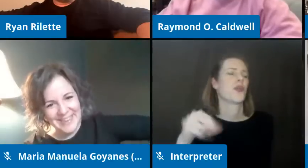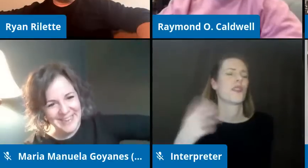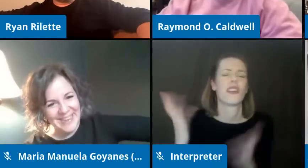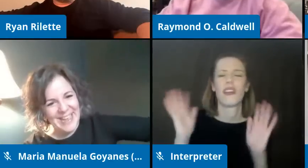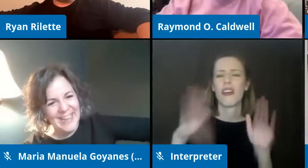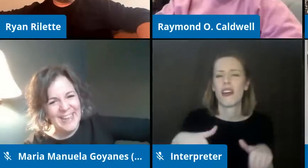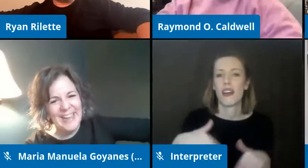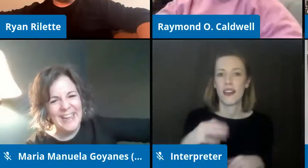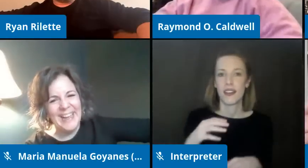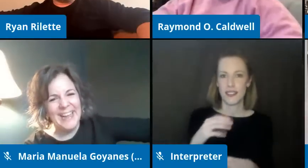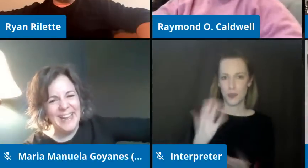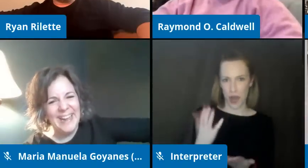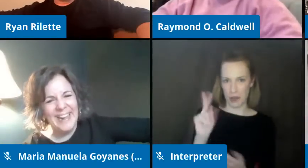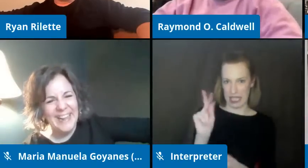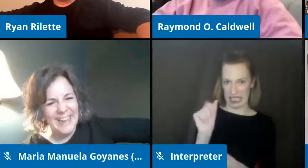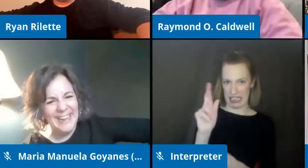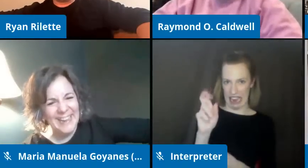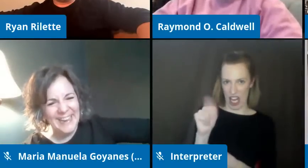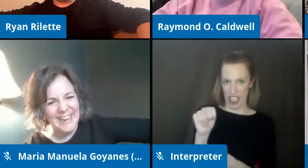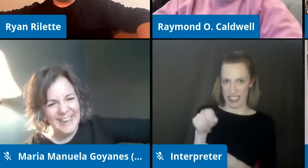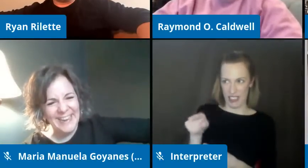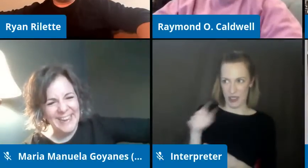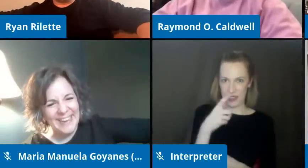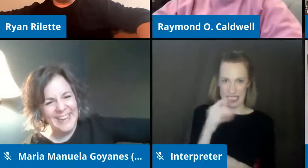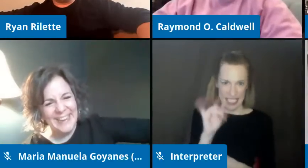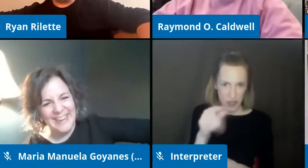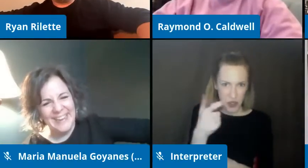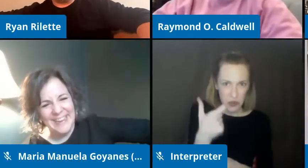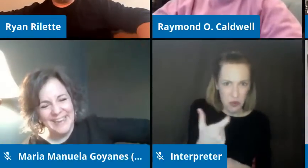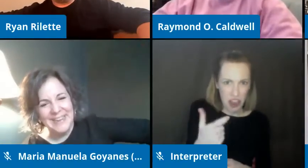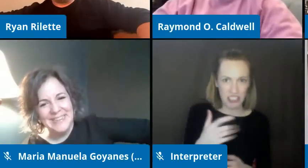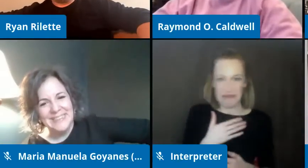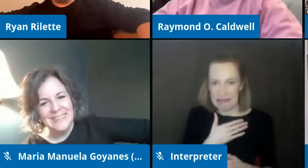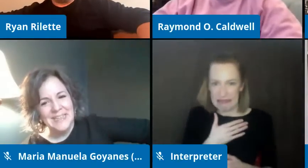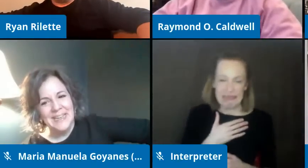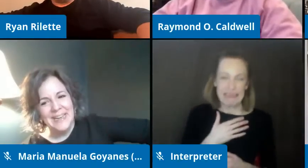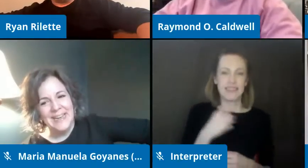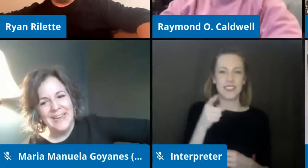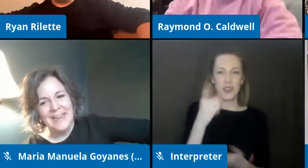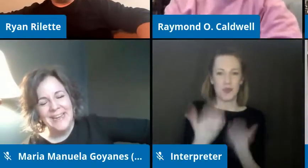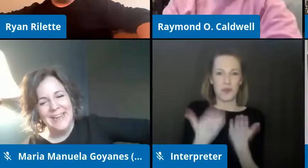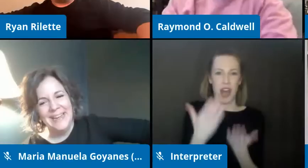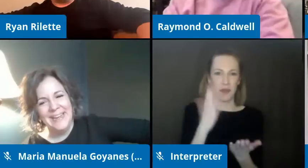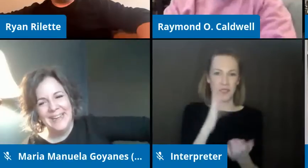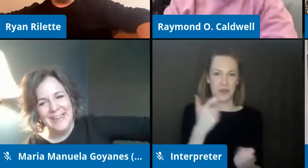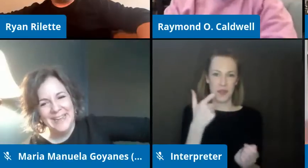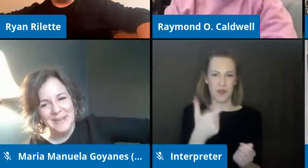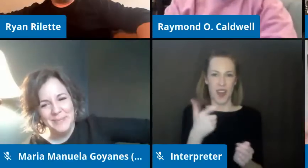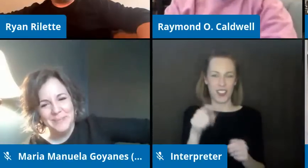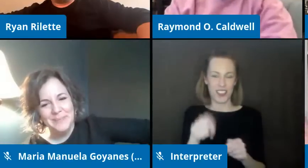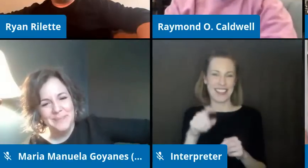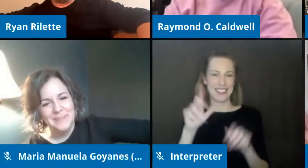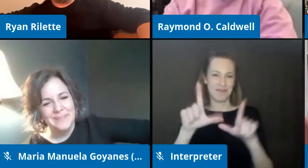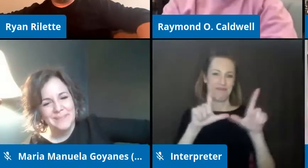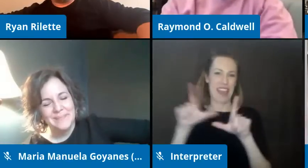sorry if you're watching, I'm using your, you watched this morning, so you're probably watching now. I think those